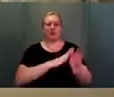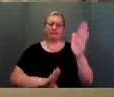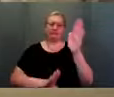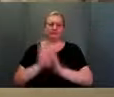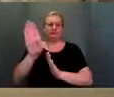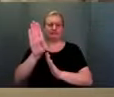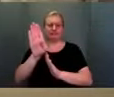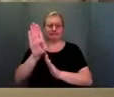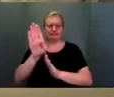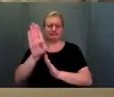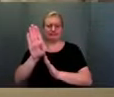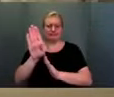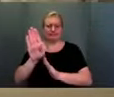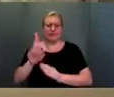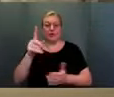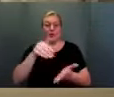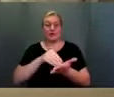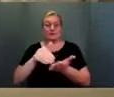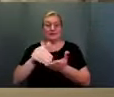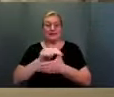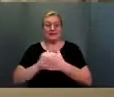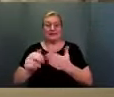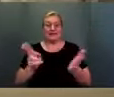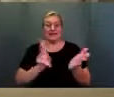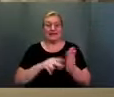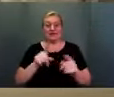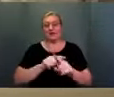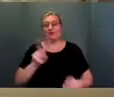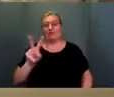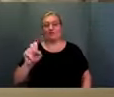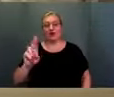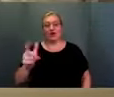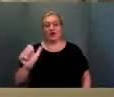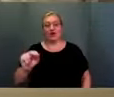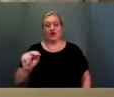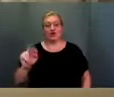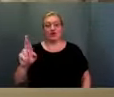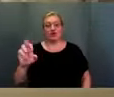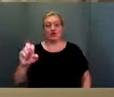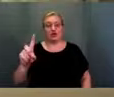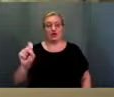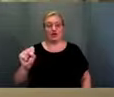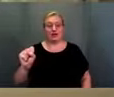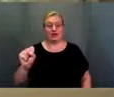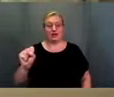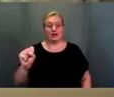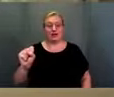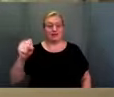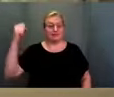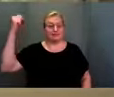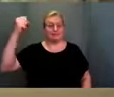my first number one spot with a $1 million contract at that from Virgin Records. Yeah. Ballin'! No.